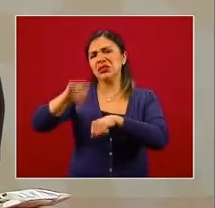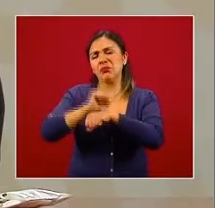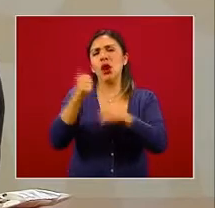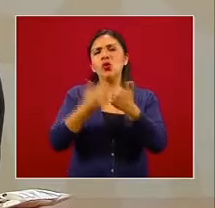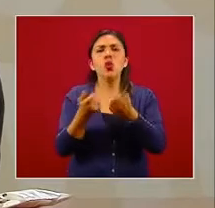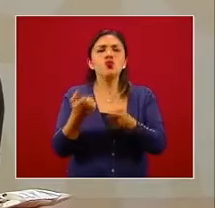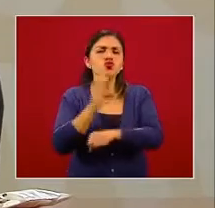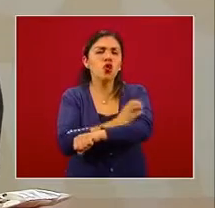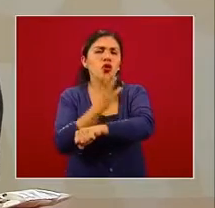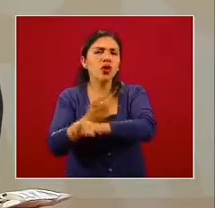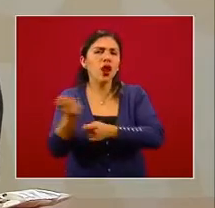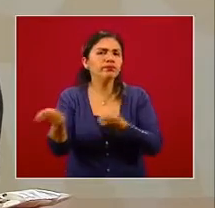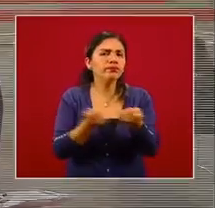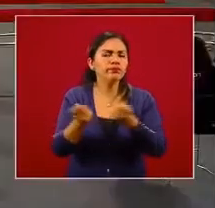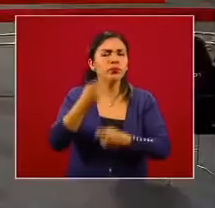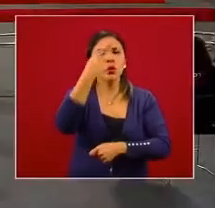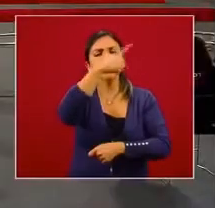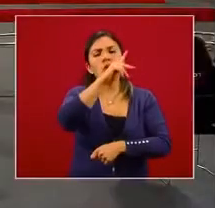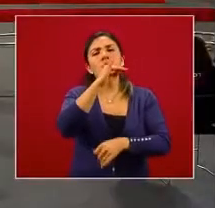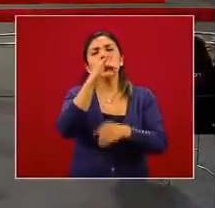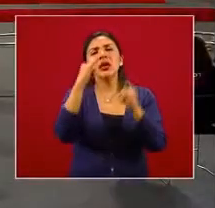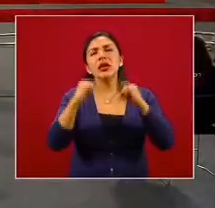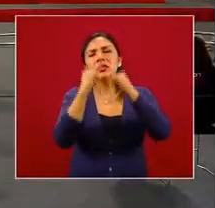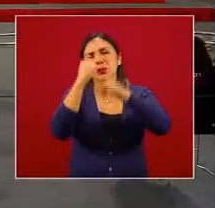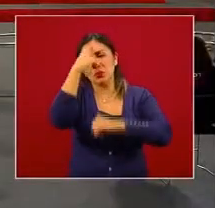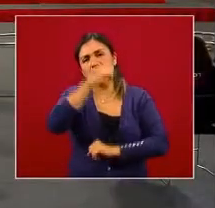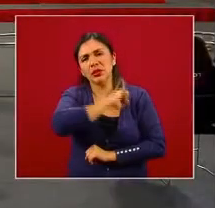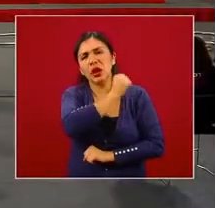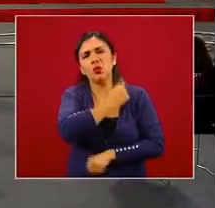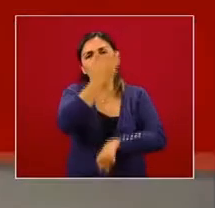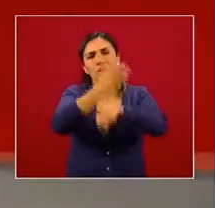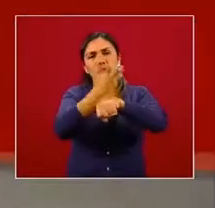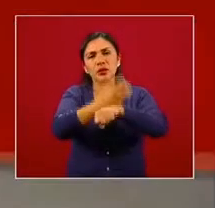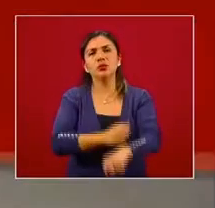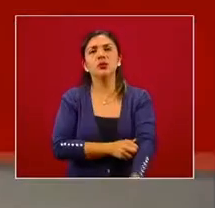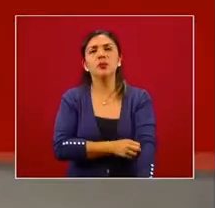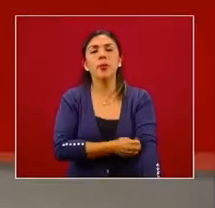clinical trial that had been going on in the United States.